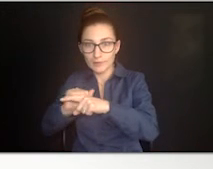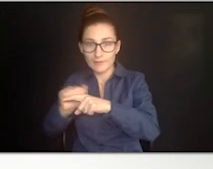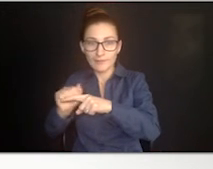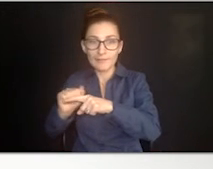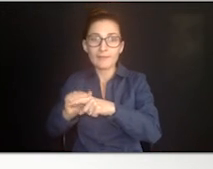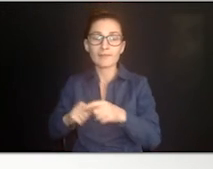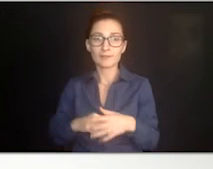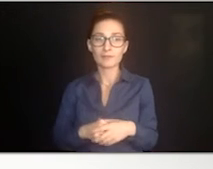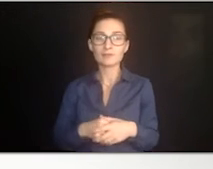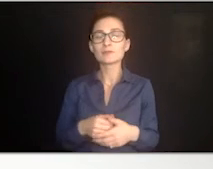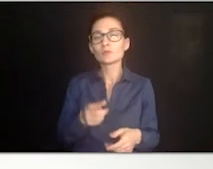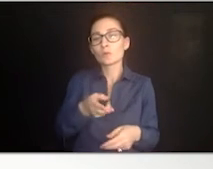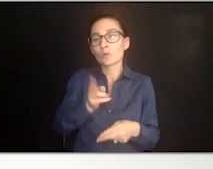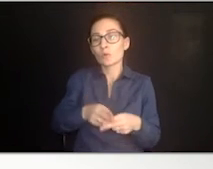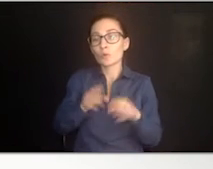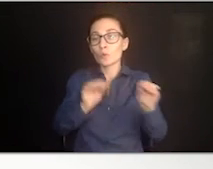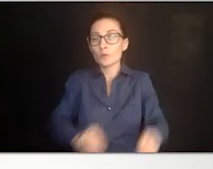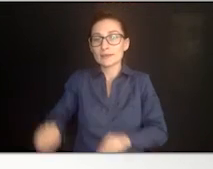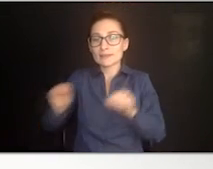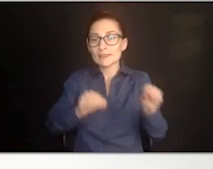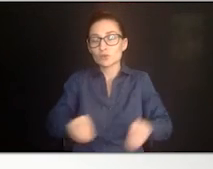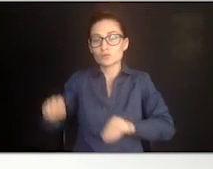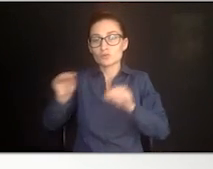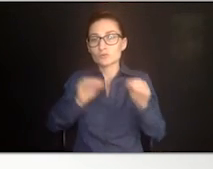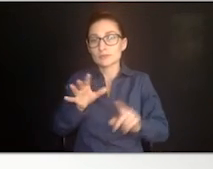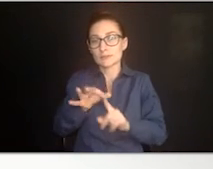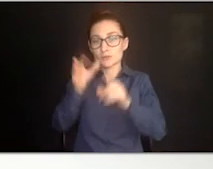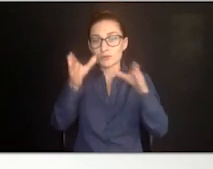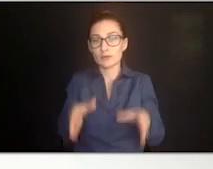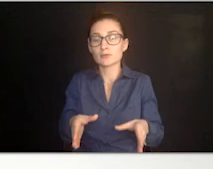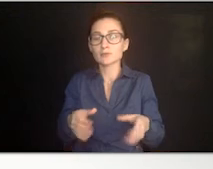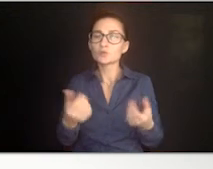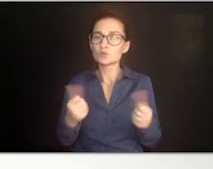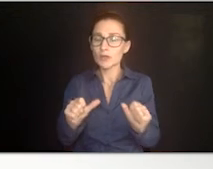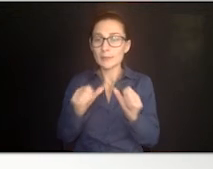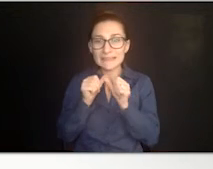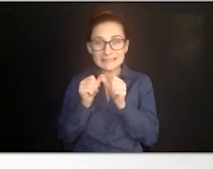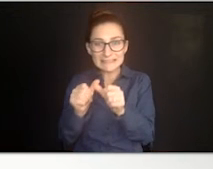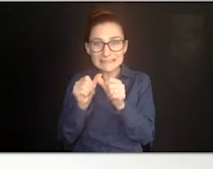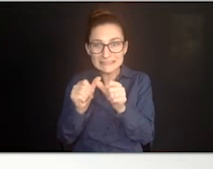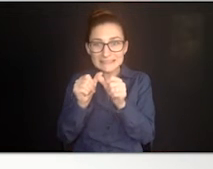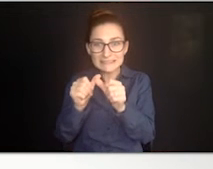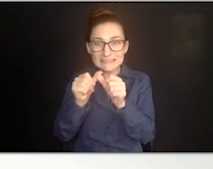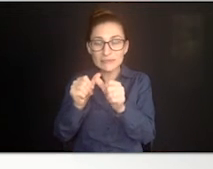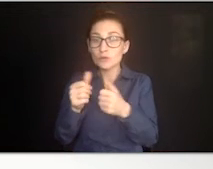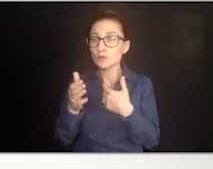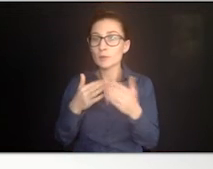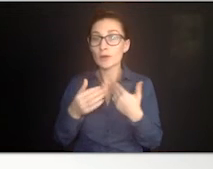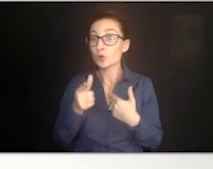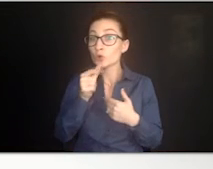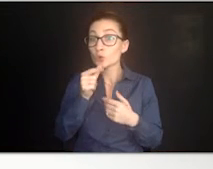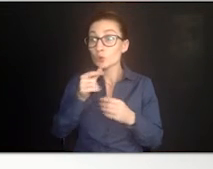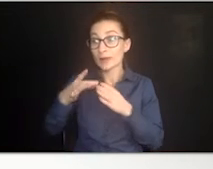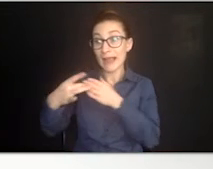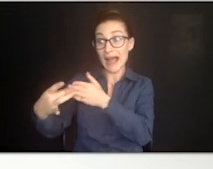job. Try and make it as consistent as possible so that no matter who they're doing it with,